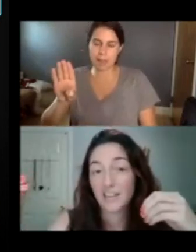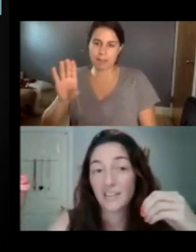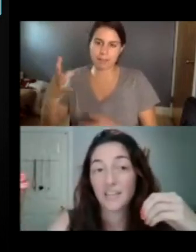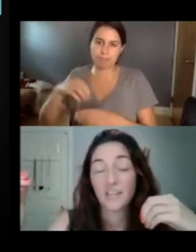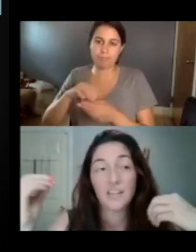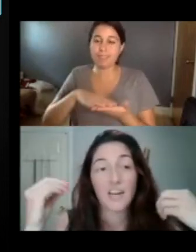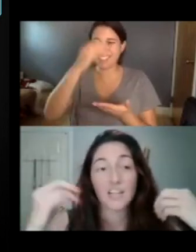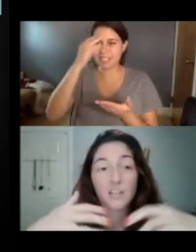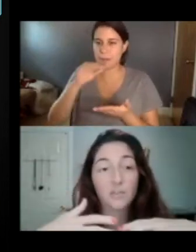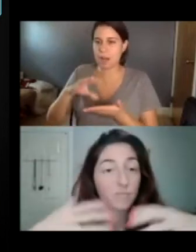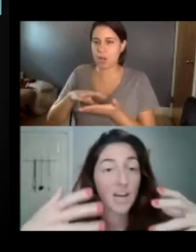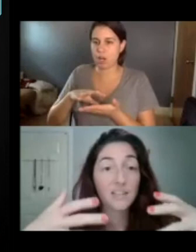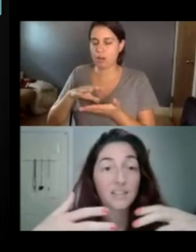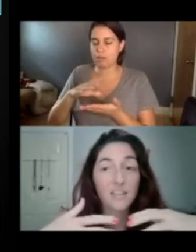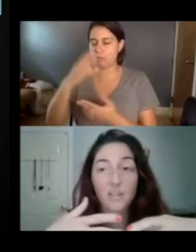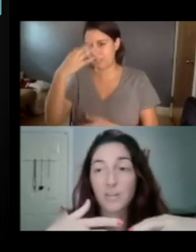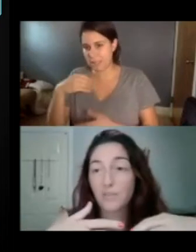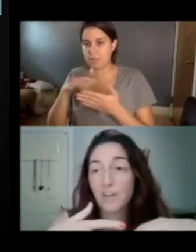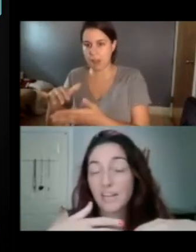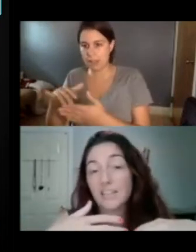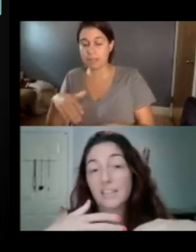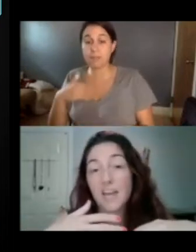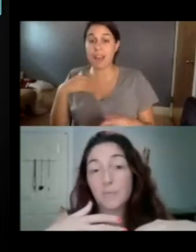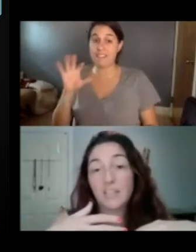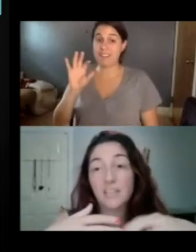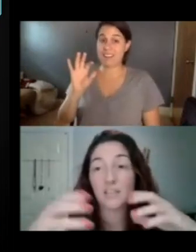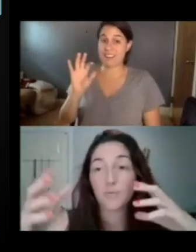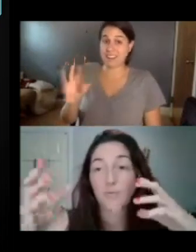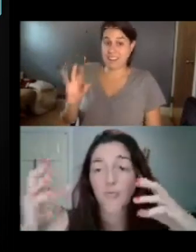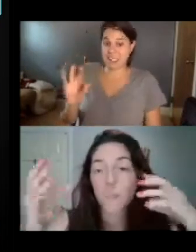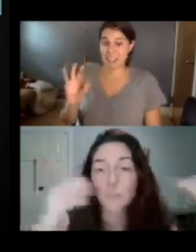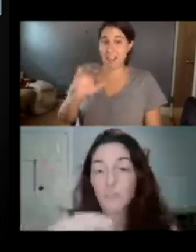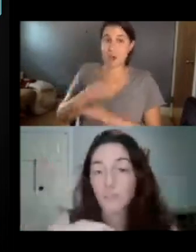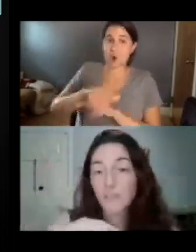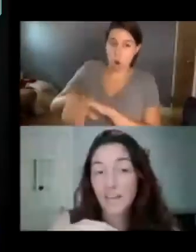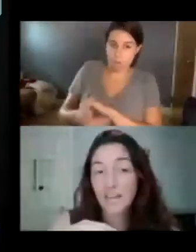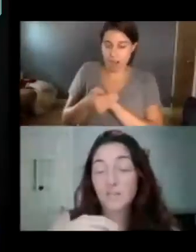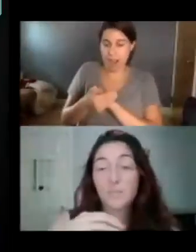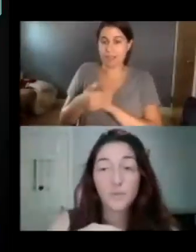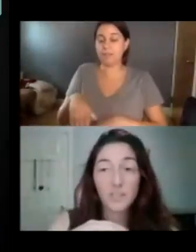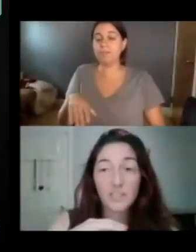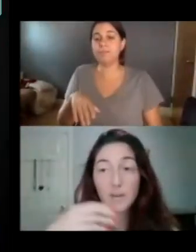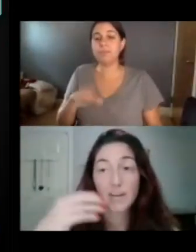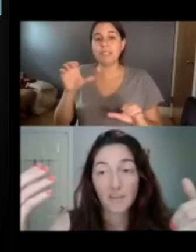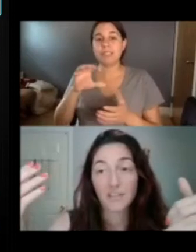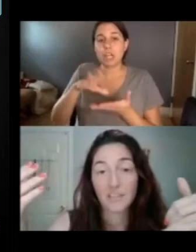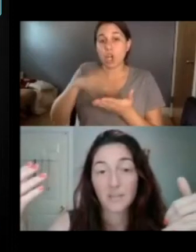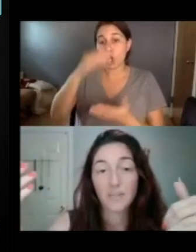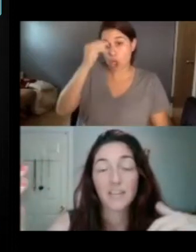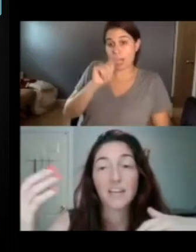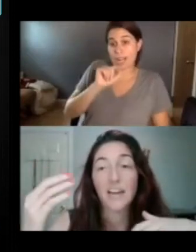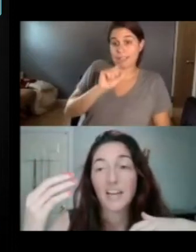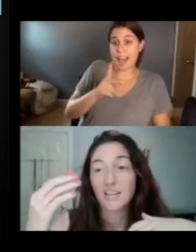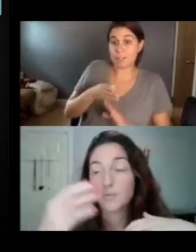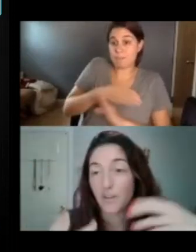learning studies. It's 9 studies, 3 overnight and 6 nap studies, where people did learning tasks before sleep and after